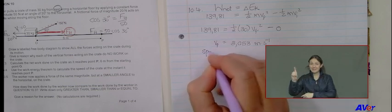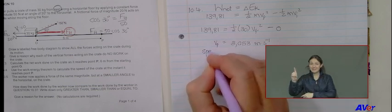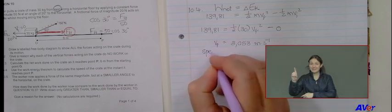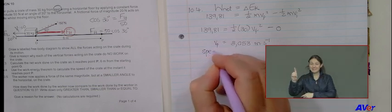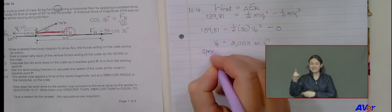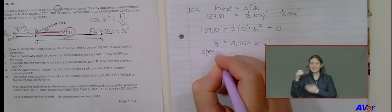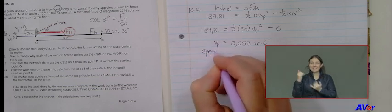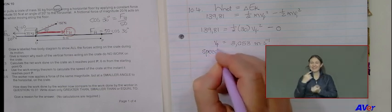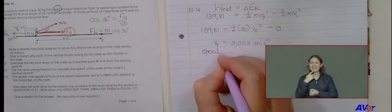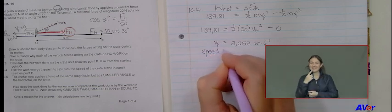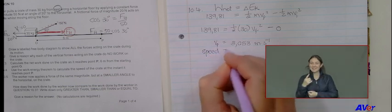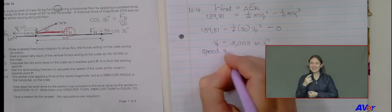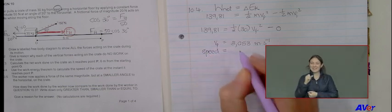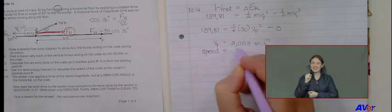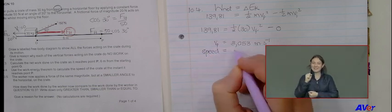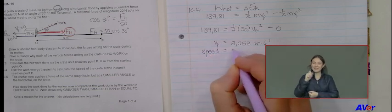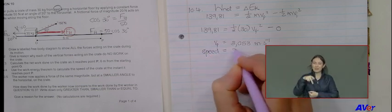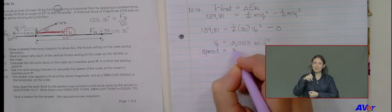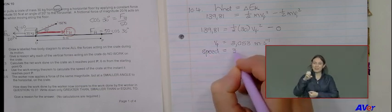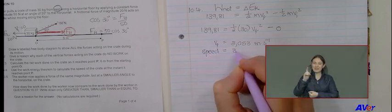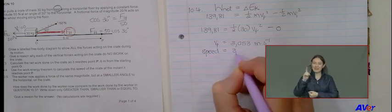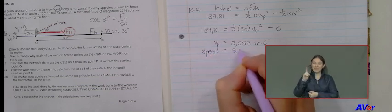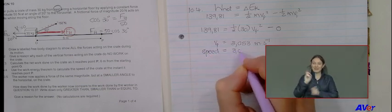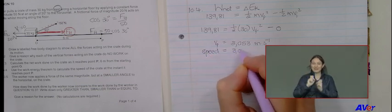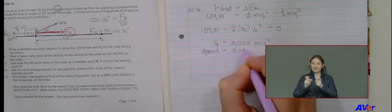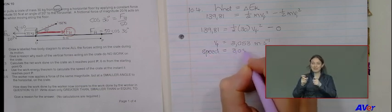say speed equals